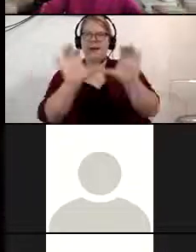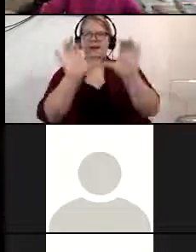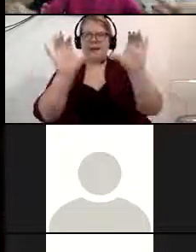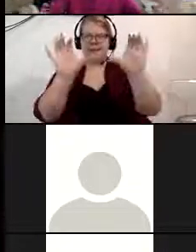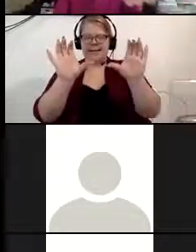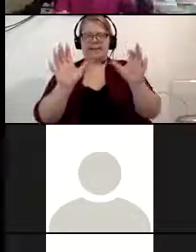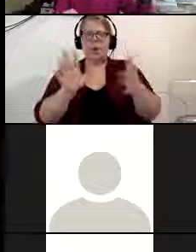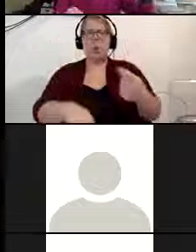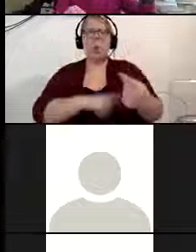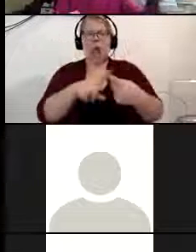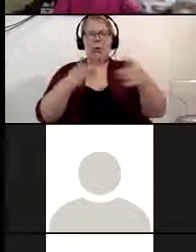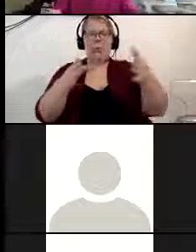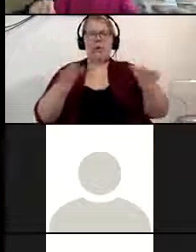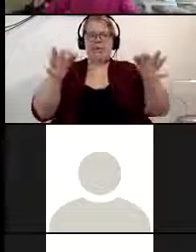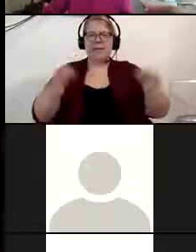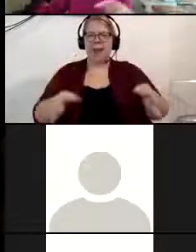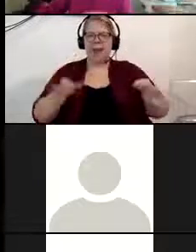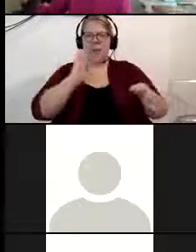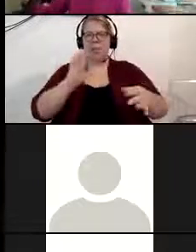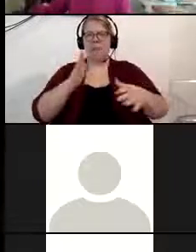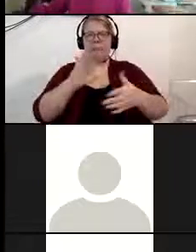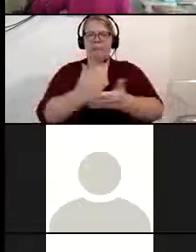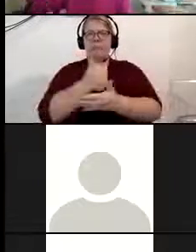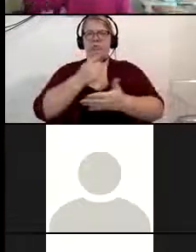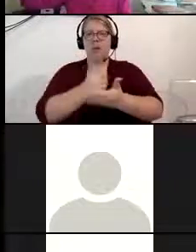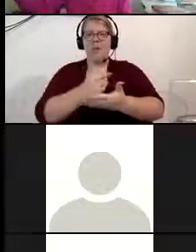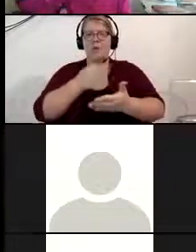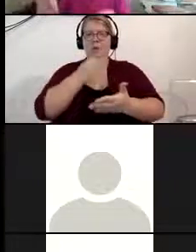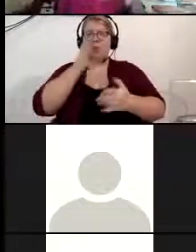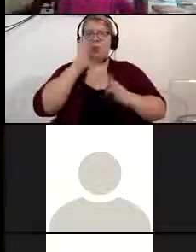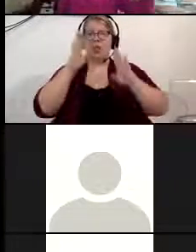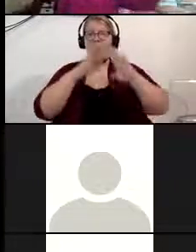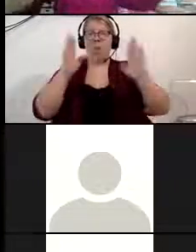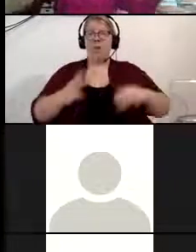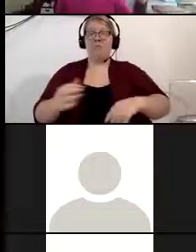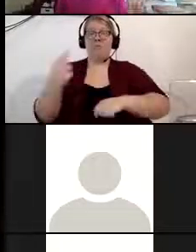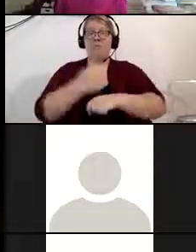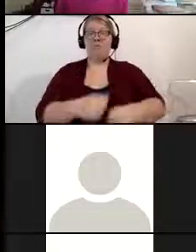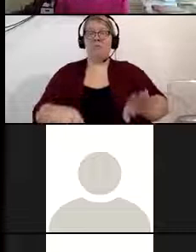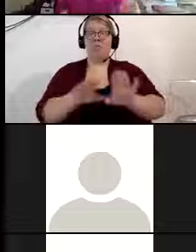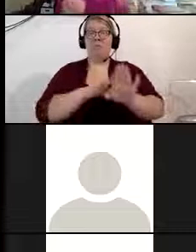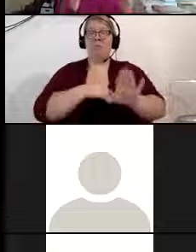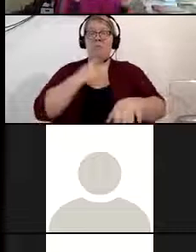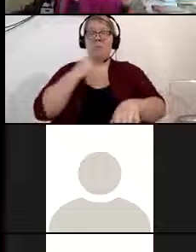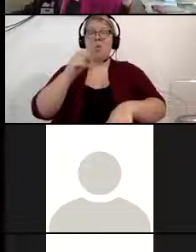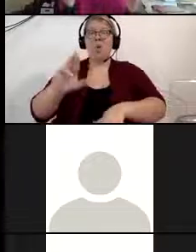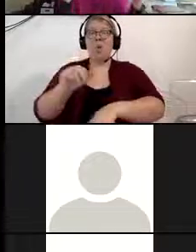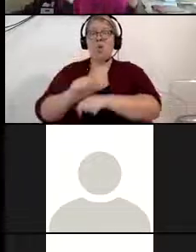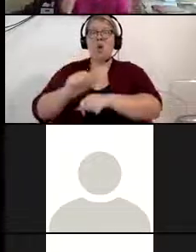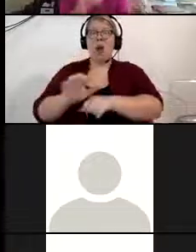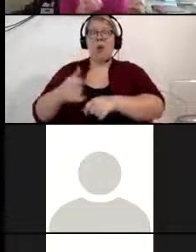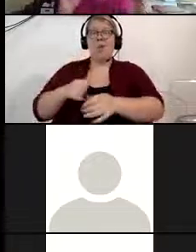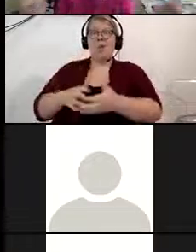into treatment? I'm going to lose my home. I'm going to be homeless. I'm getting kicked out. They caught me embezzling at work.